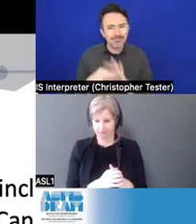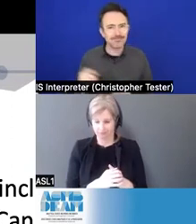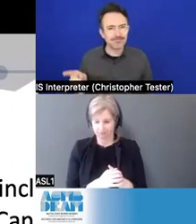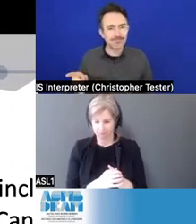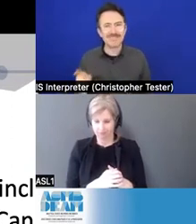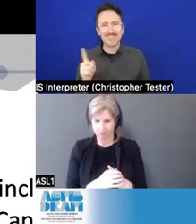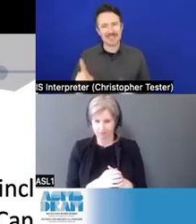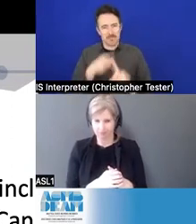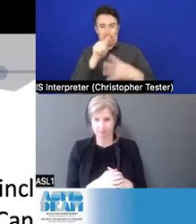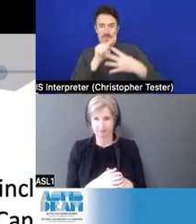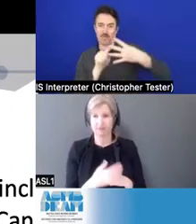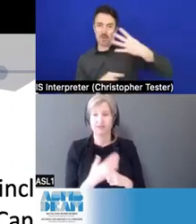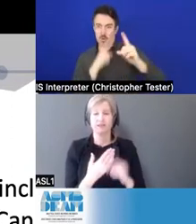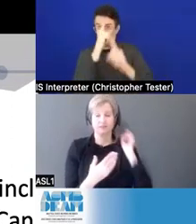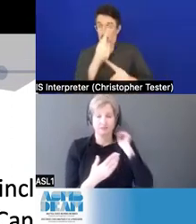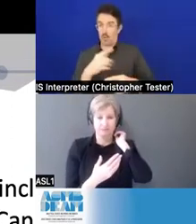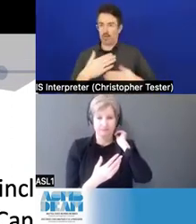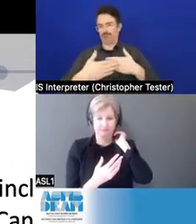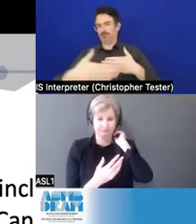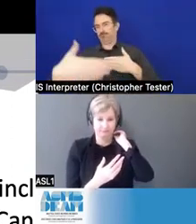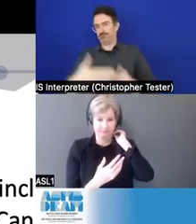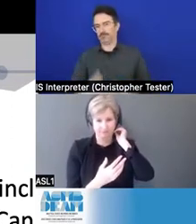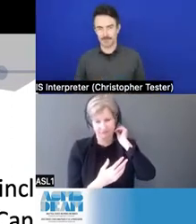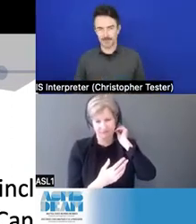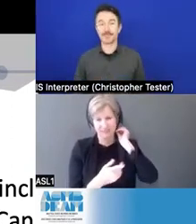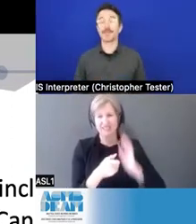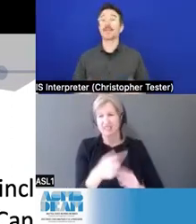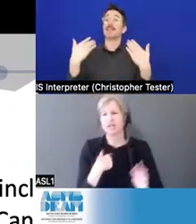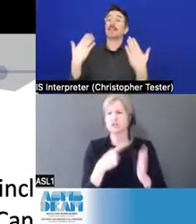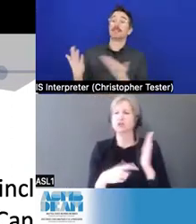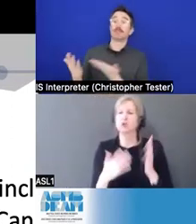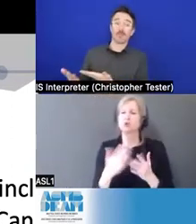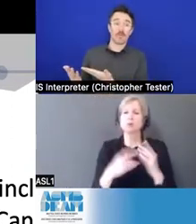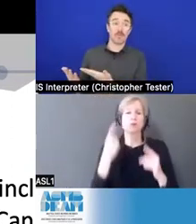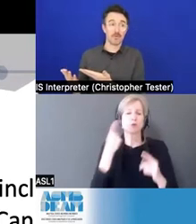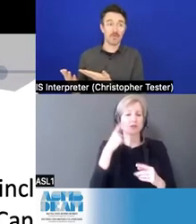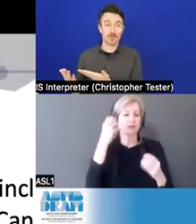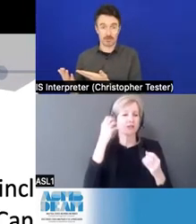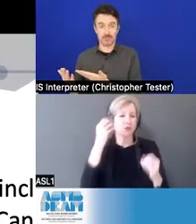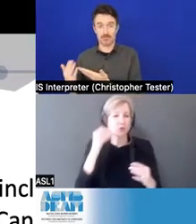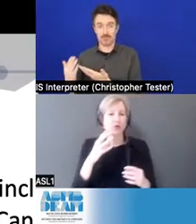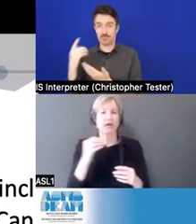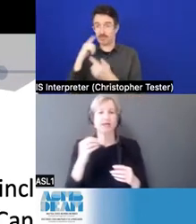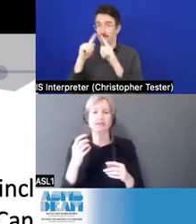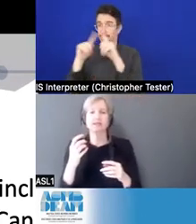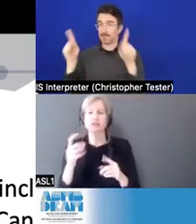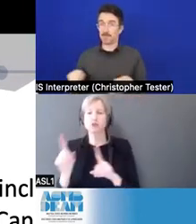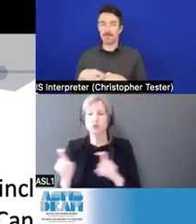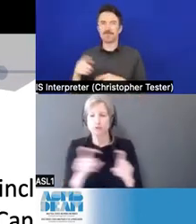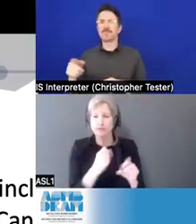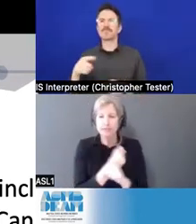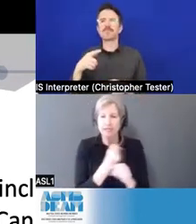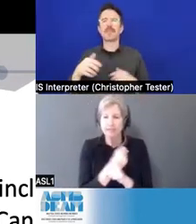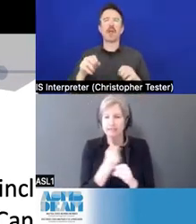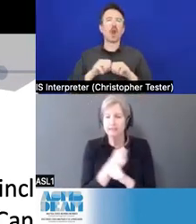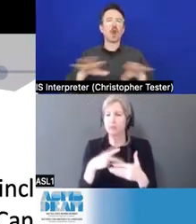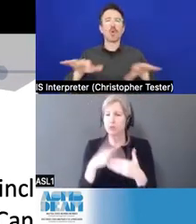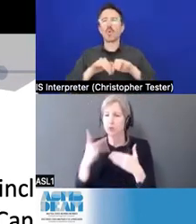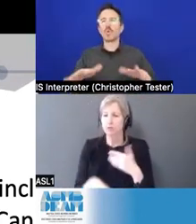On this slide, I'd like to share some of the latest news on surveys and statistical programs. And the first one, again,